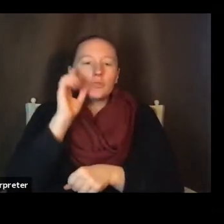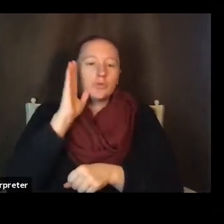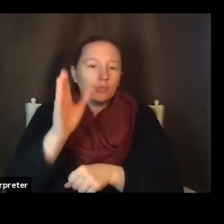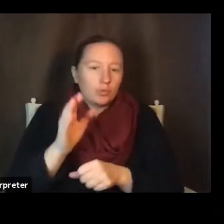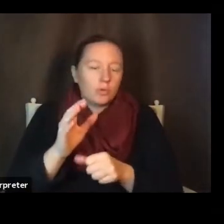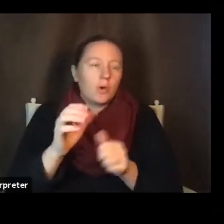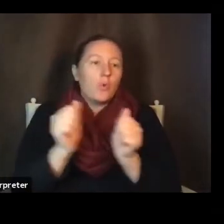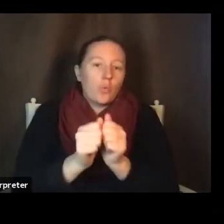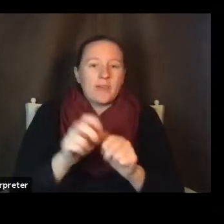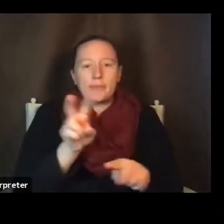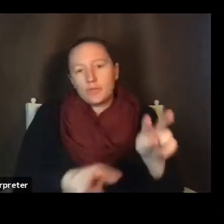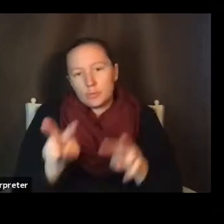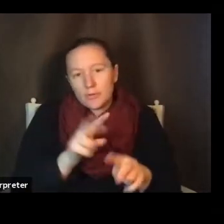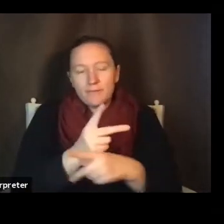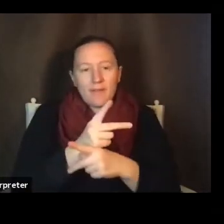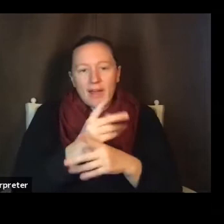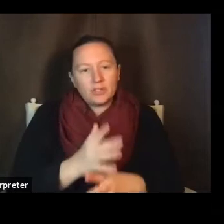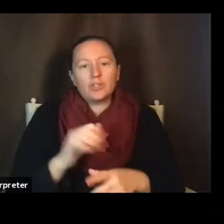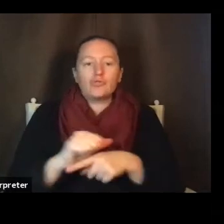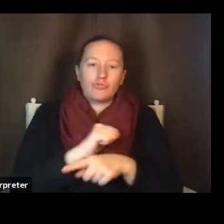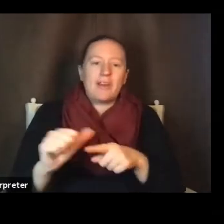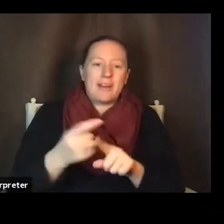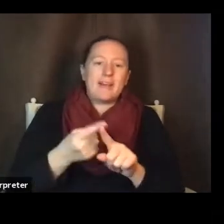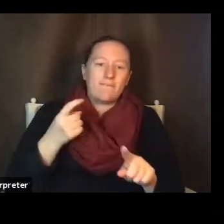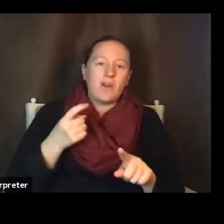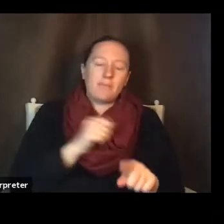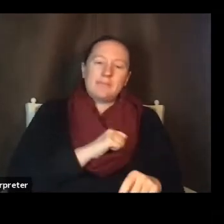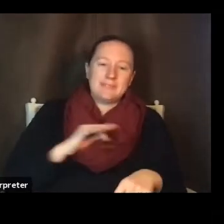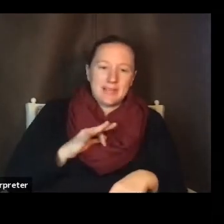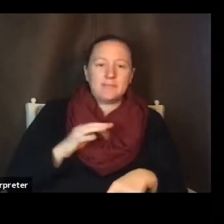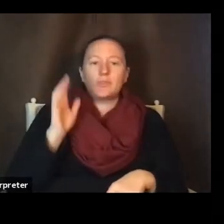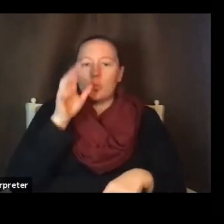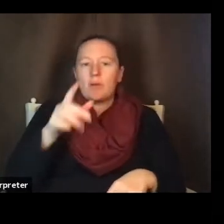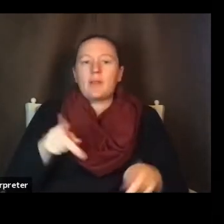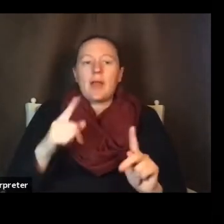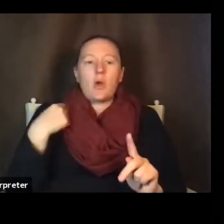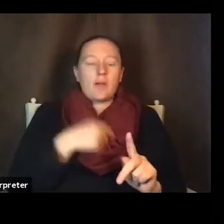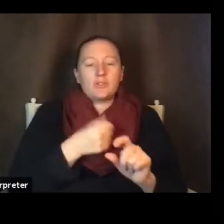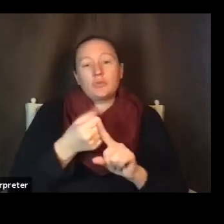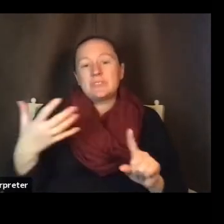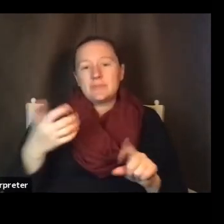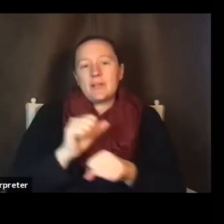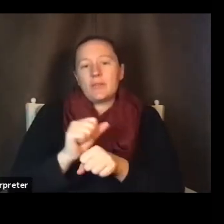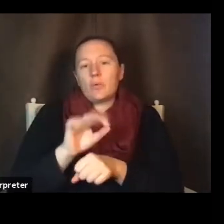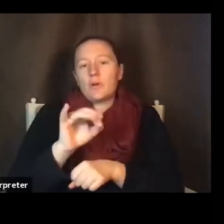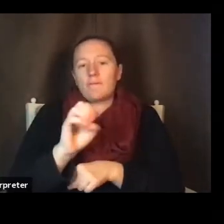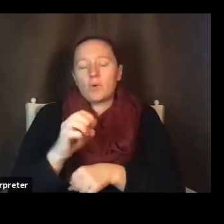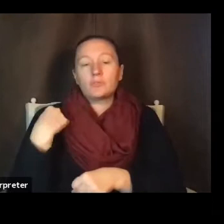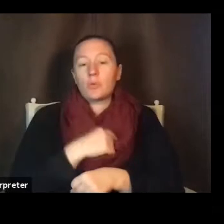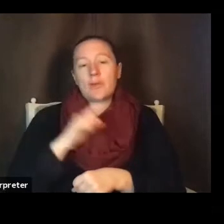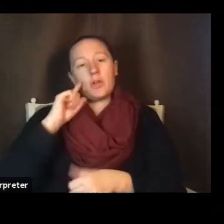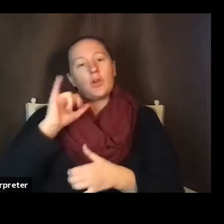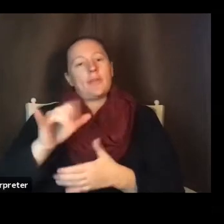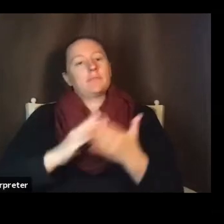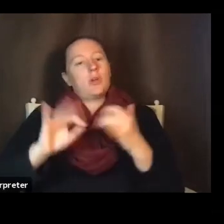staff. So that's a recommendation that would really allow us to expand workforce in those rural regions where we heard that that's part of the